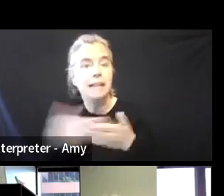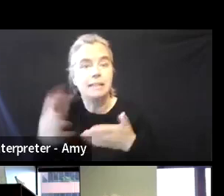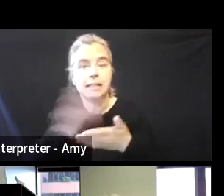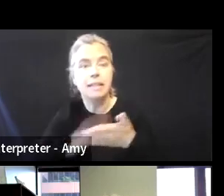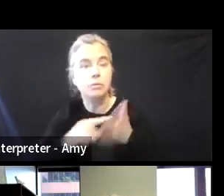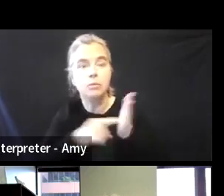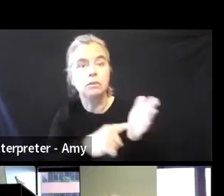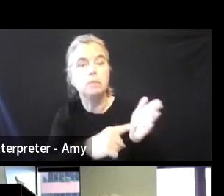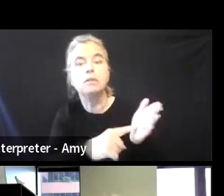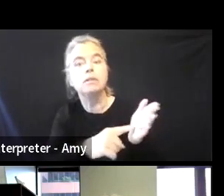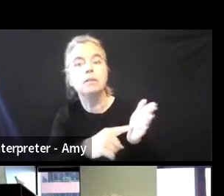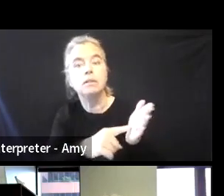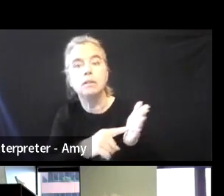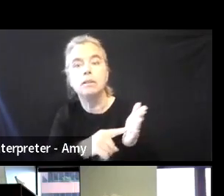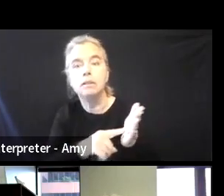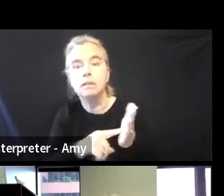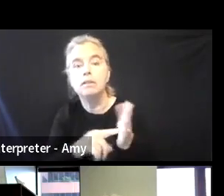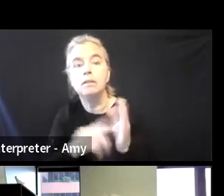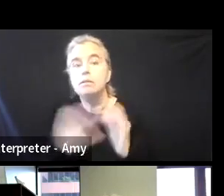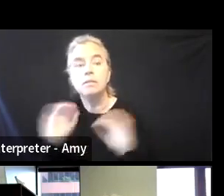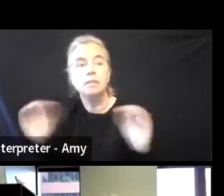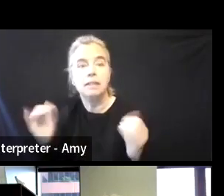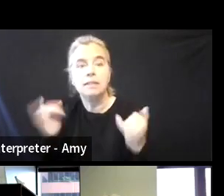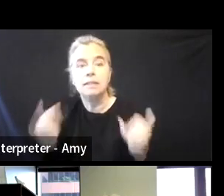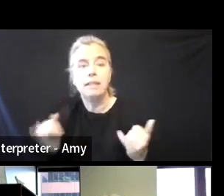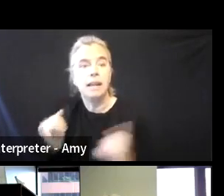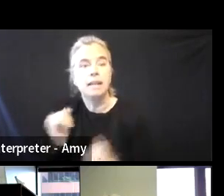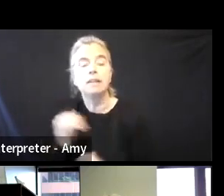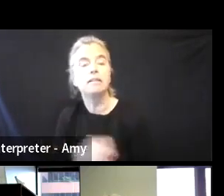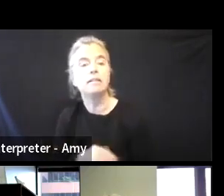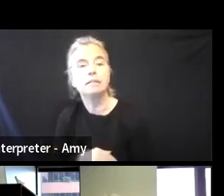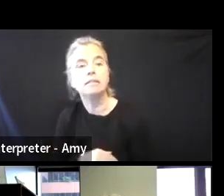We have none today. Good, good.